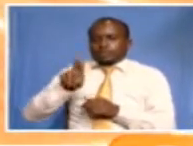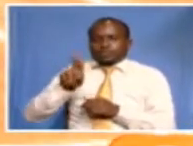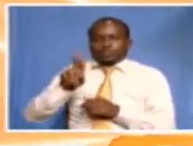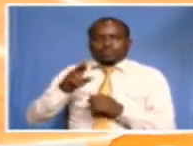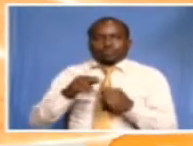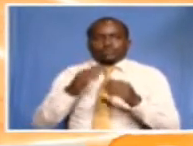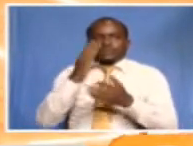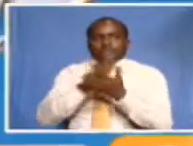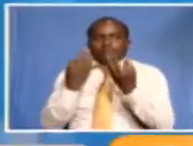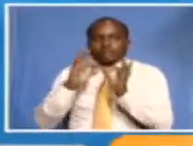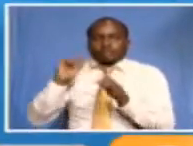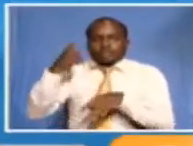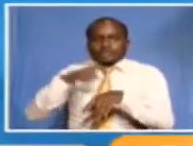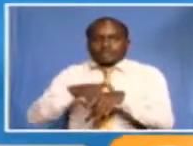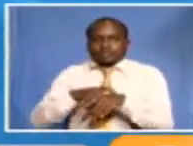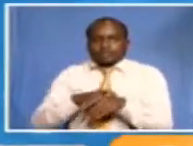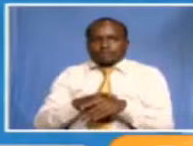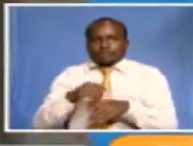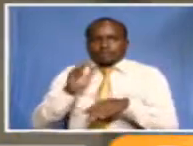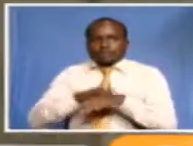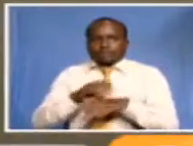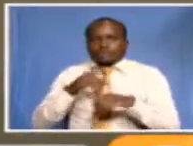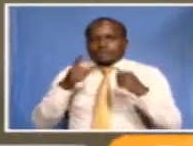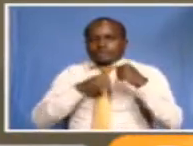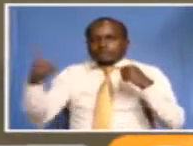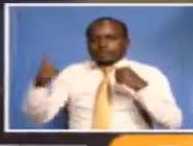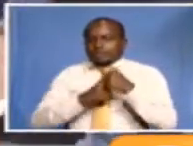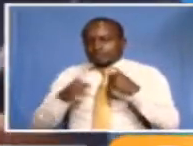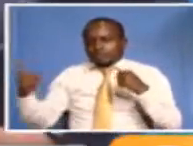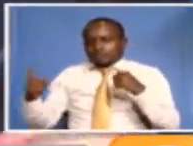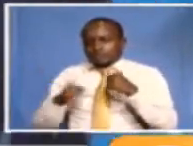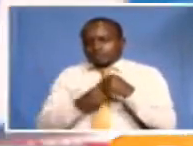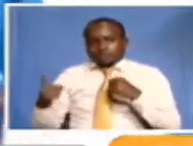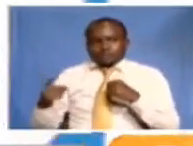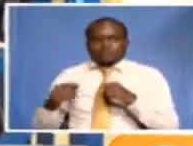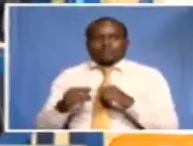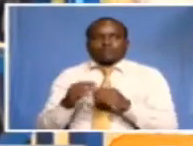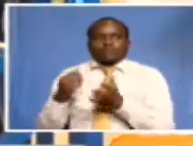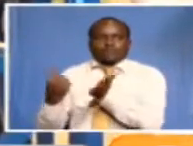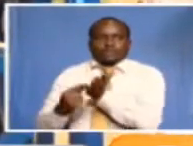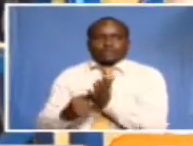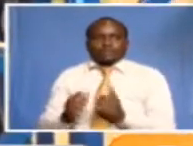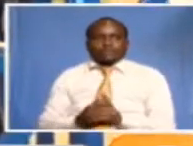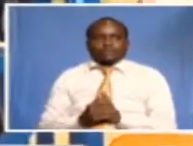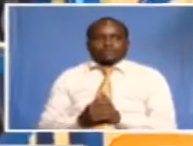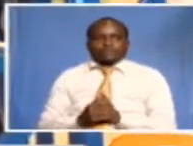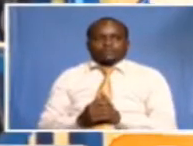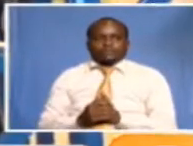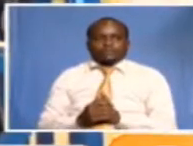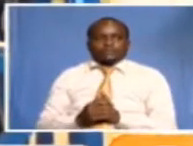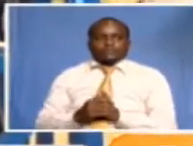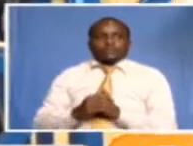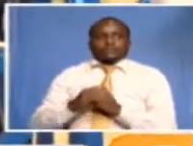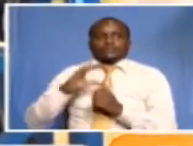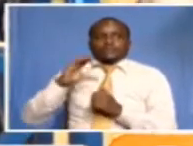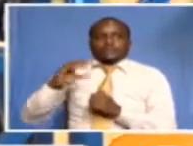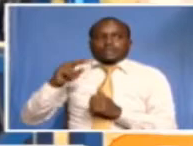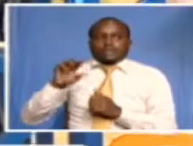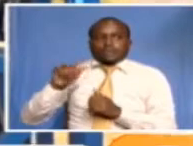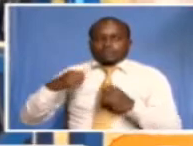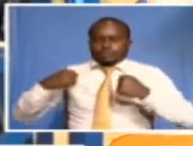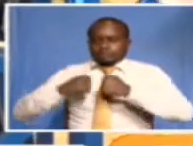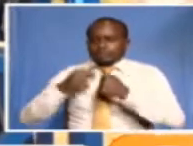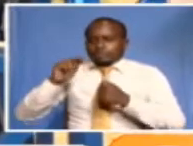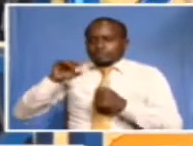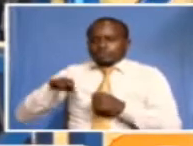semi-finals for the first time following his impressive 6-1, 6-1 thrashing of Uganda's Boris Aguma. Changawa will face Njogu in the semis,